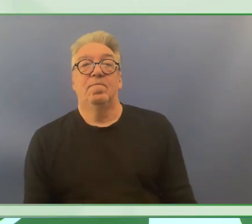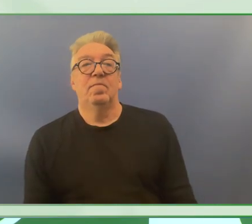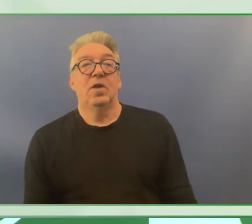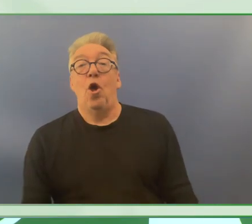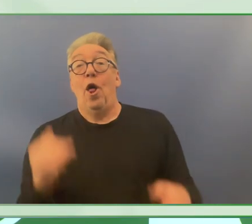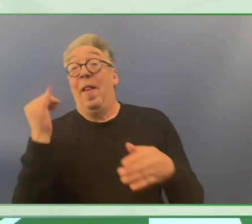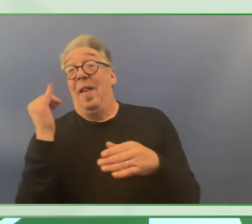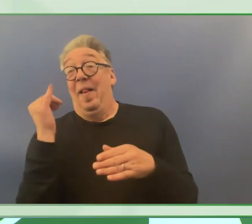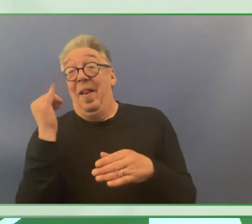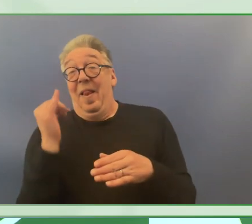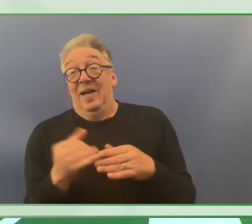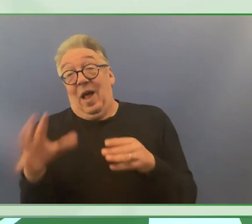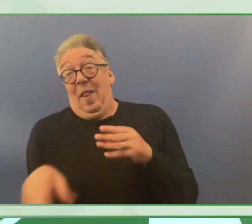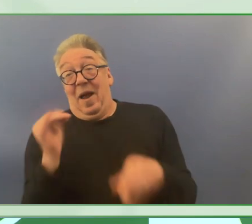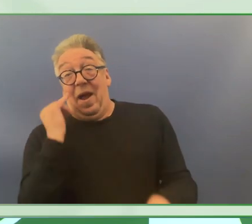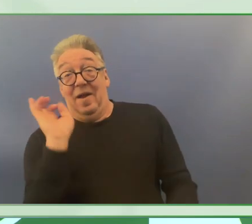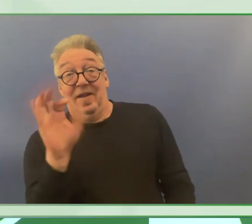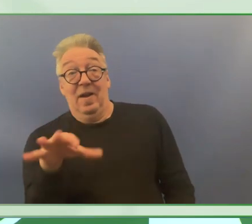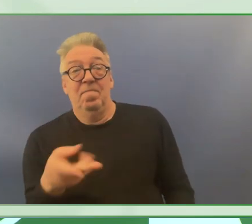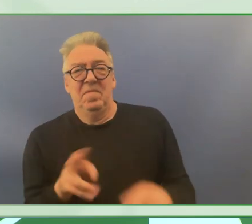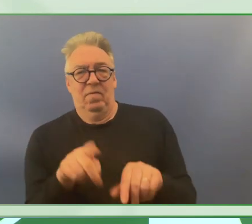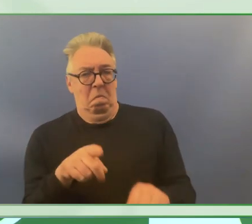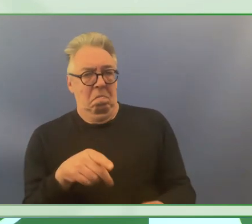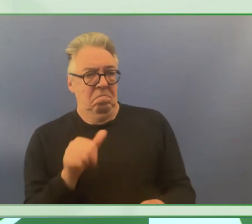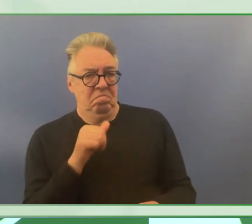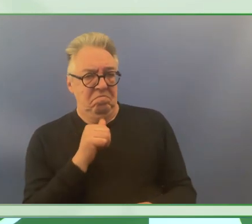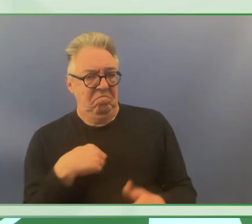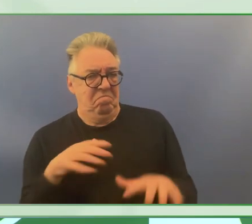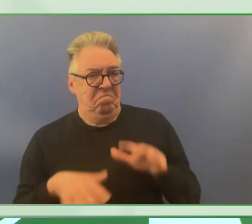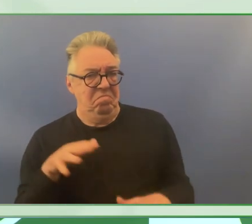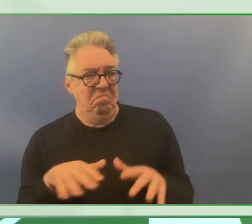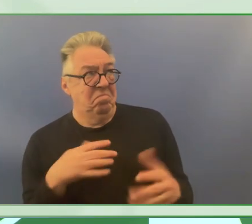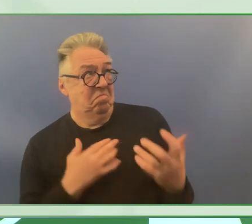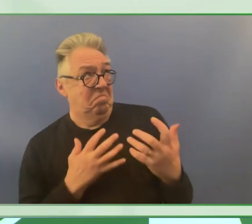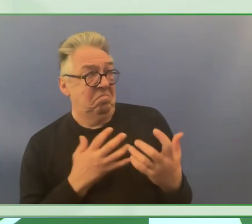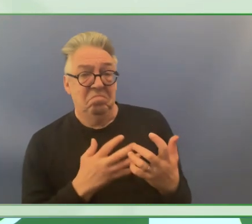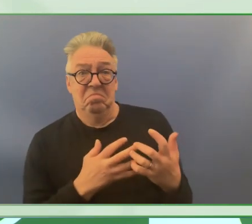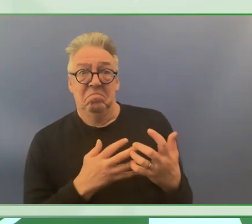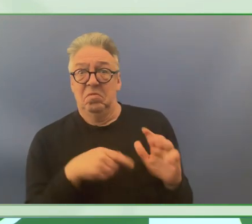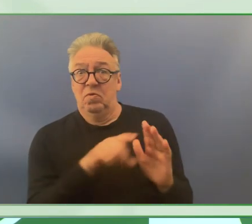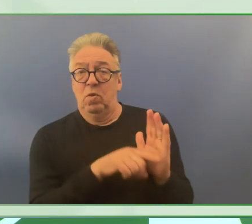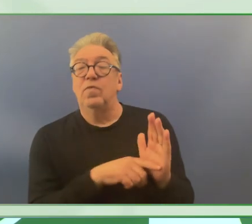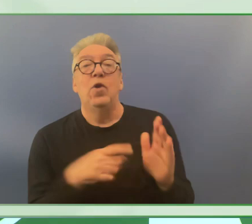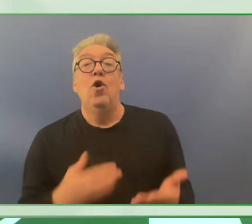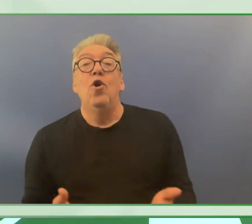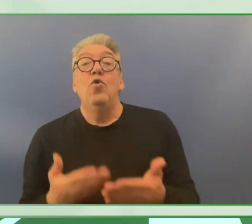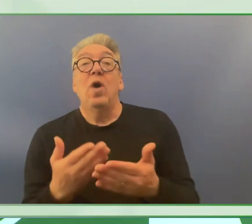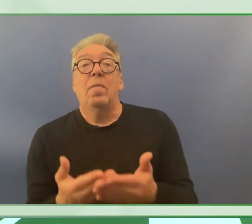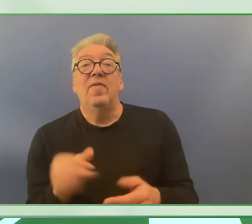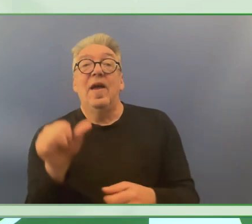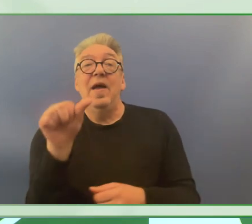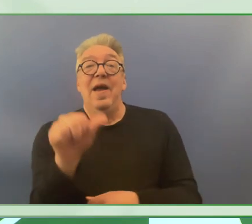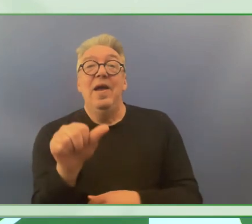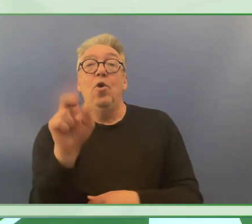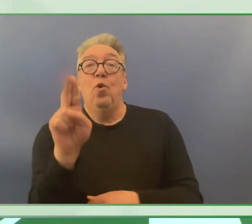when you're still unsure about your compliance and you don't know what's with your AI idea, I can recommend the so-called EU AI Act